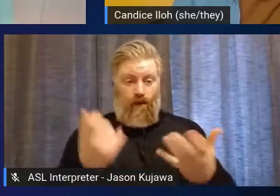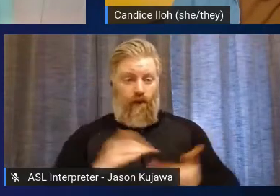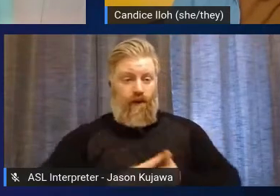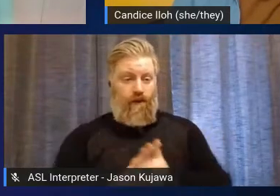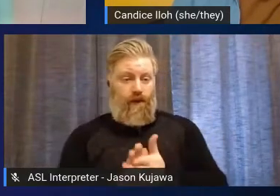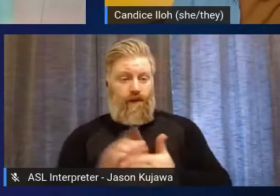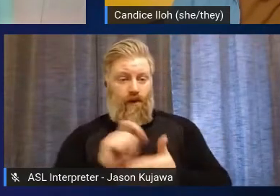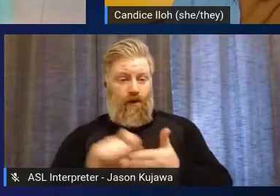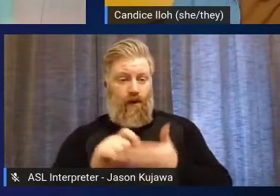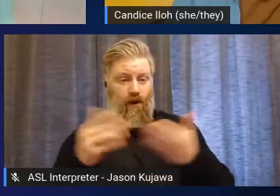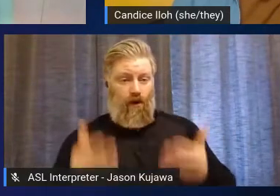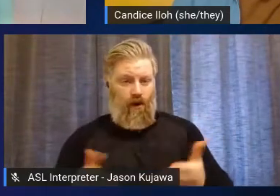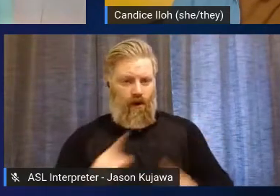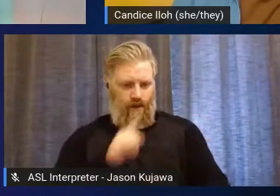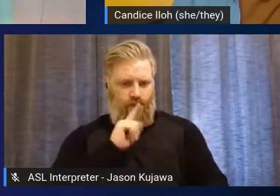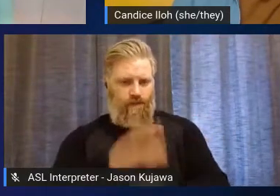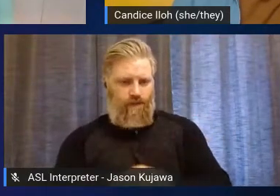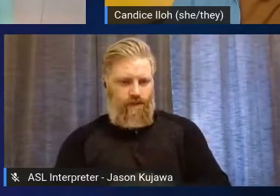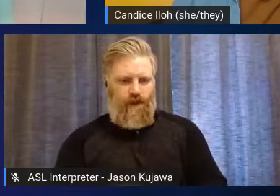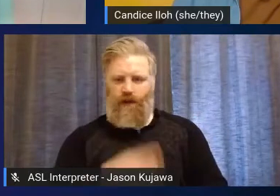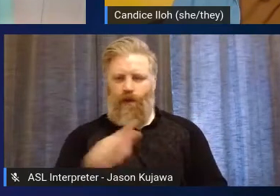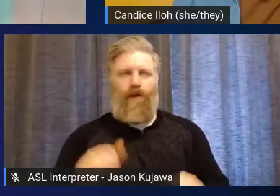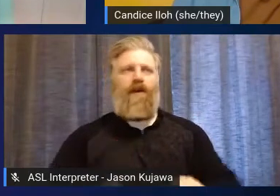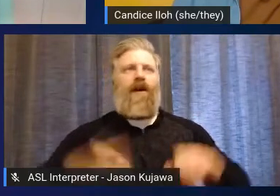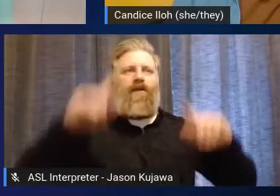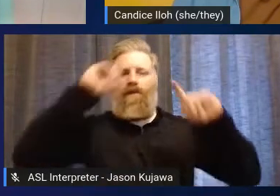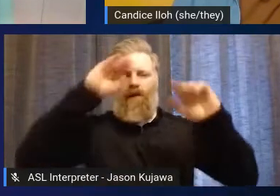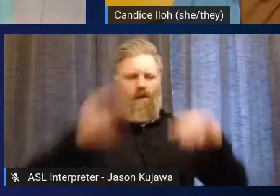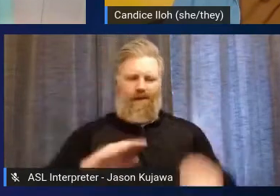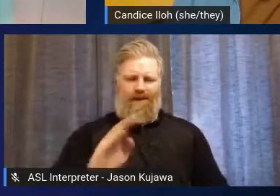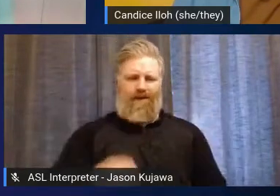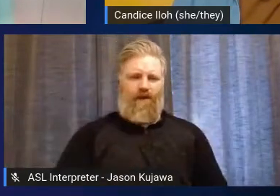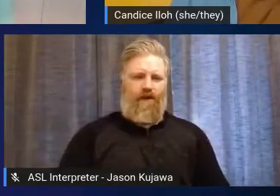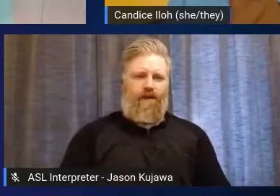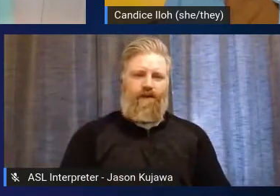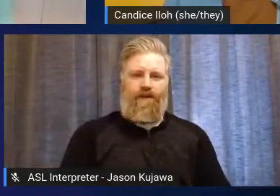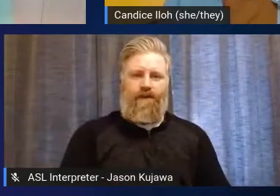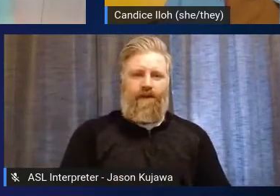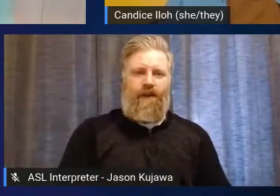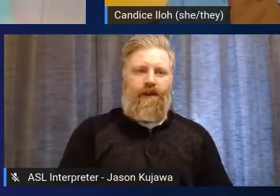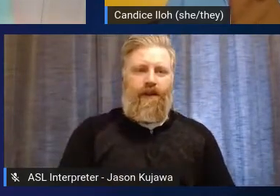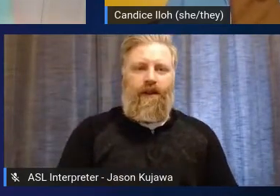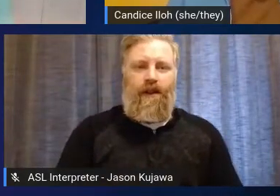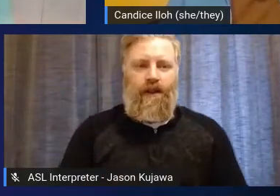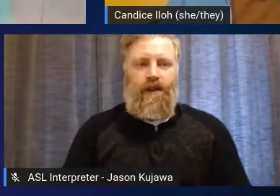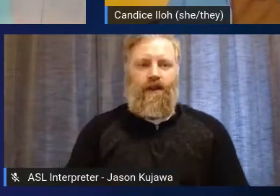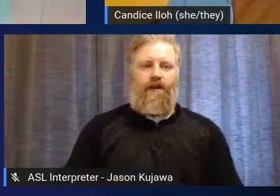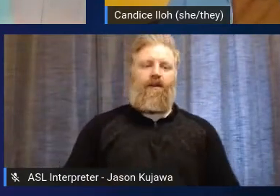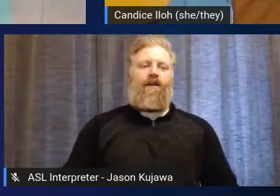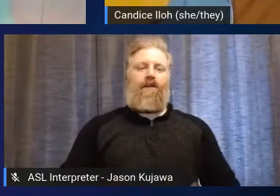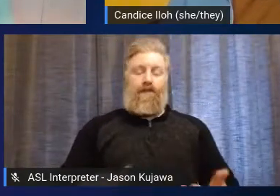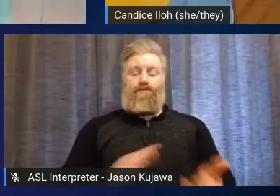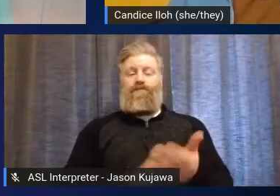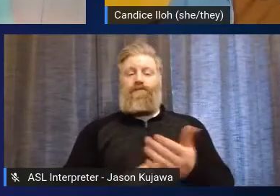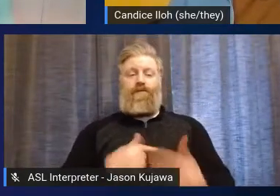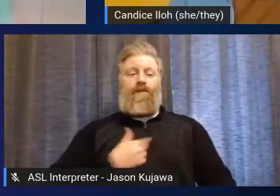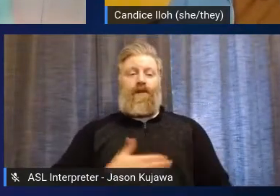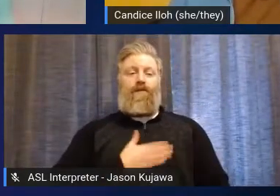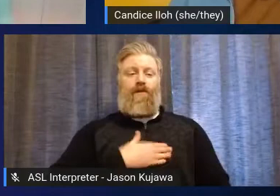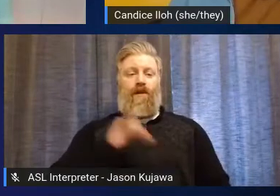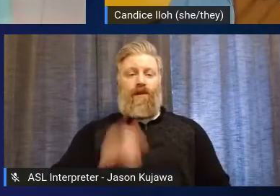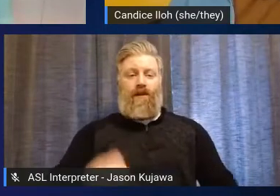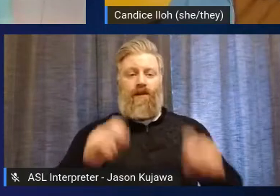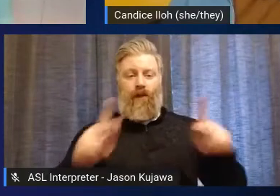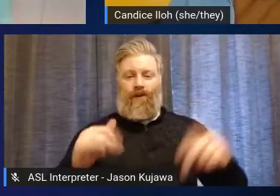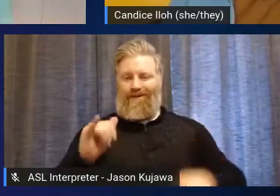be committed. Never ever give up hope of anything you want to do. Shout out to you, brother. I appreciate that. So listen, we're at the end of our